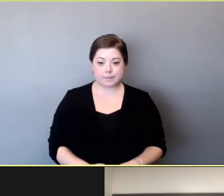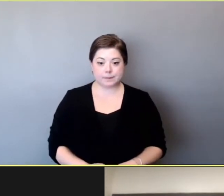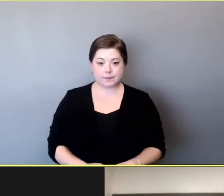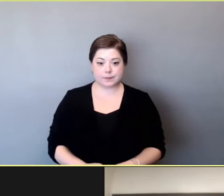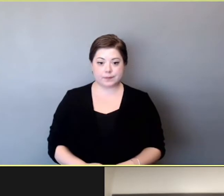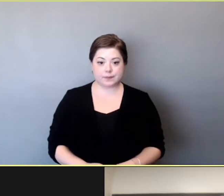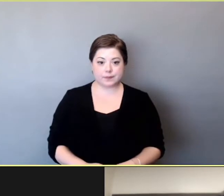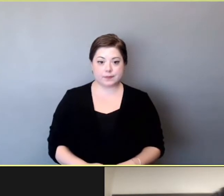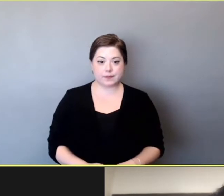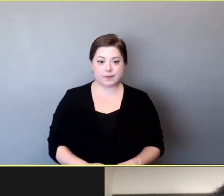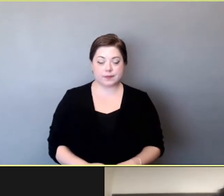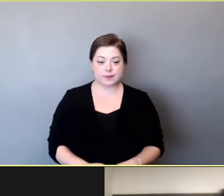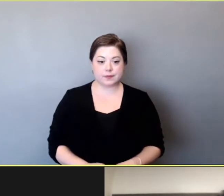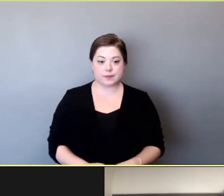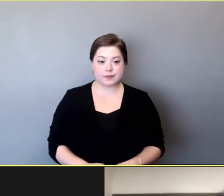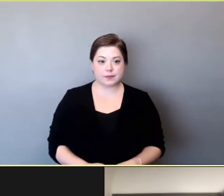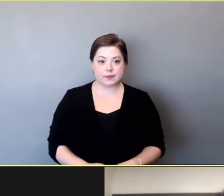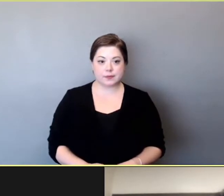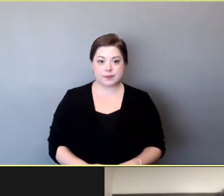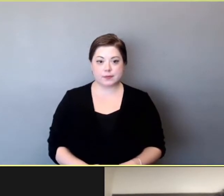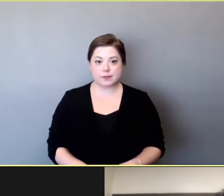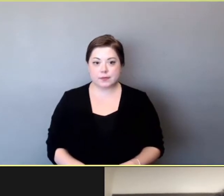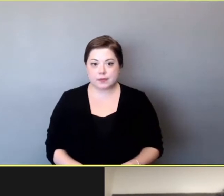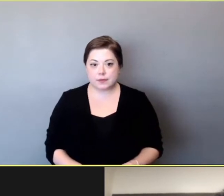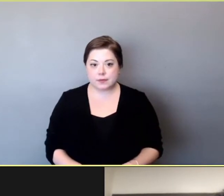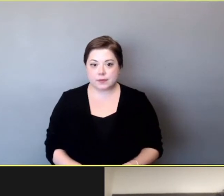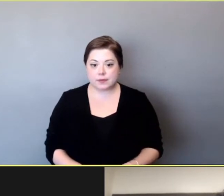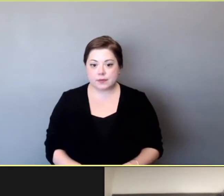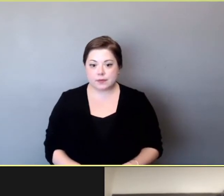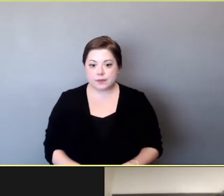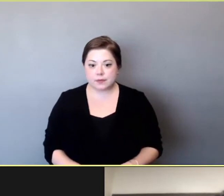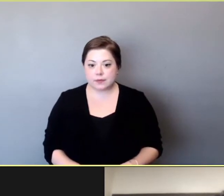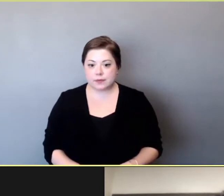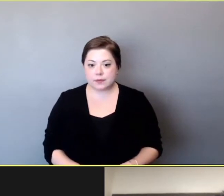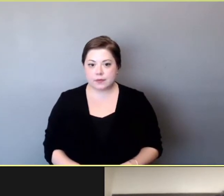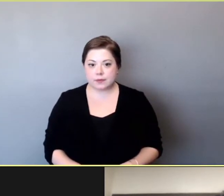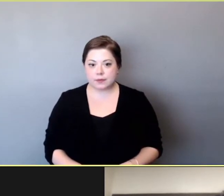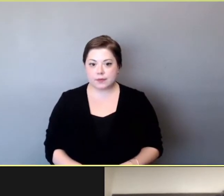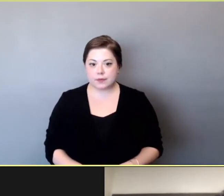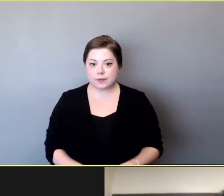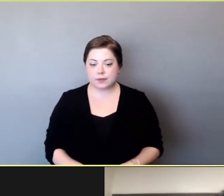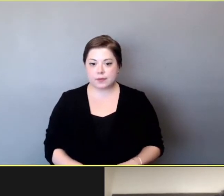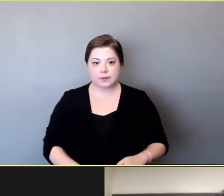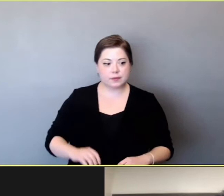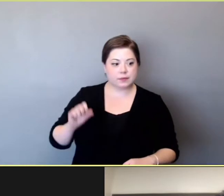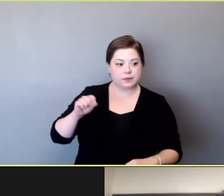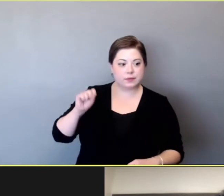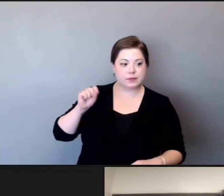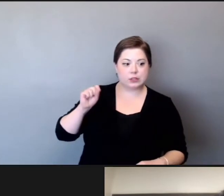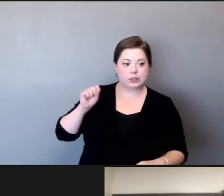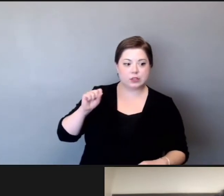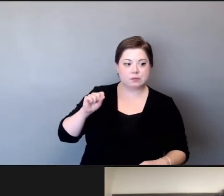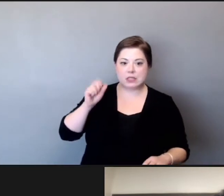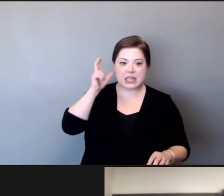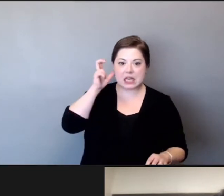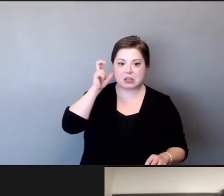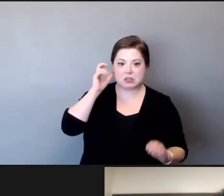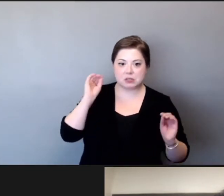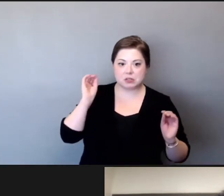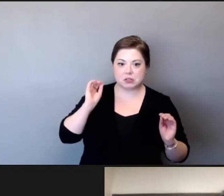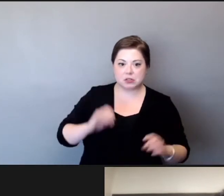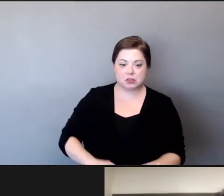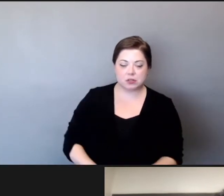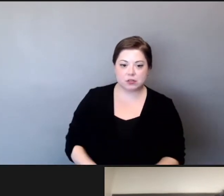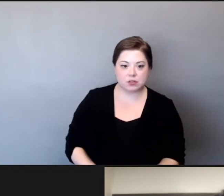Okay, can you hear me now? Yes, sir. Okay. Steve Edmondson, I'm from Mine Country 1021 in Socorro, New Mexico.